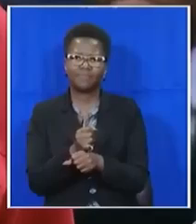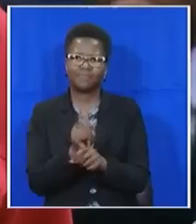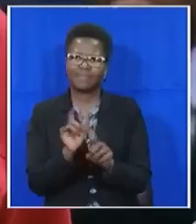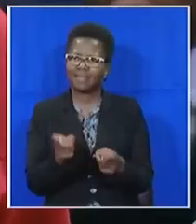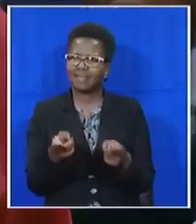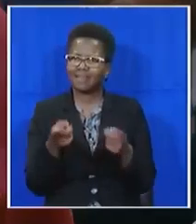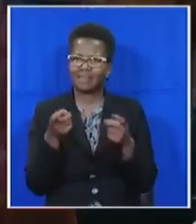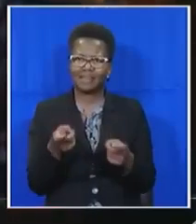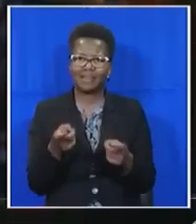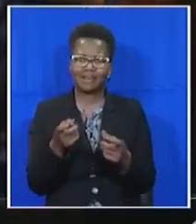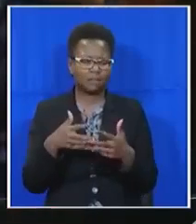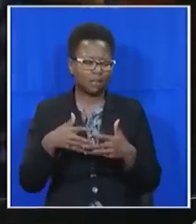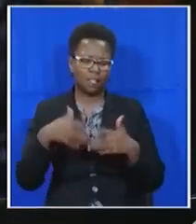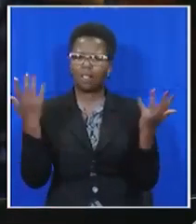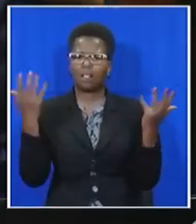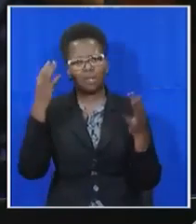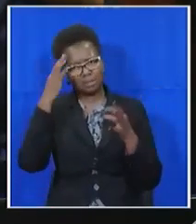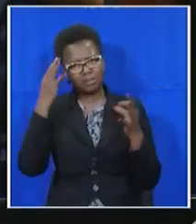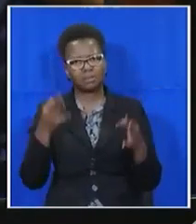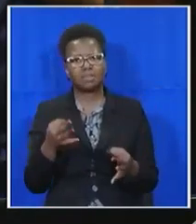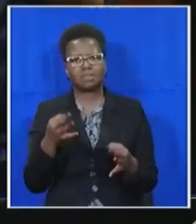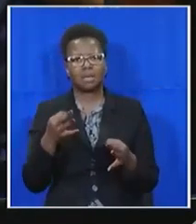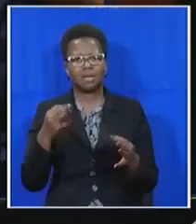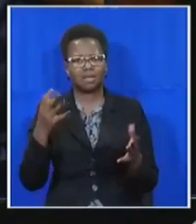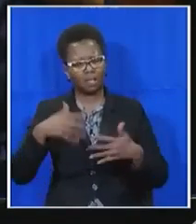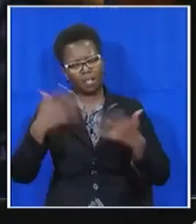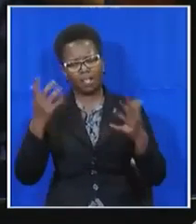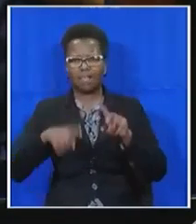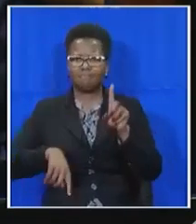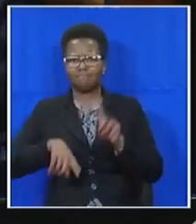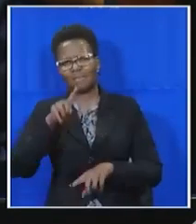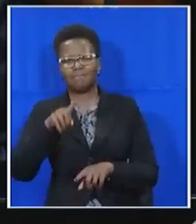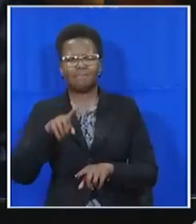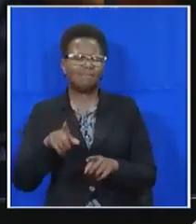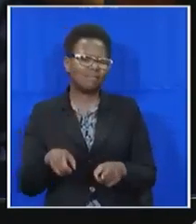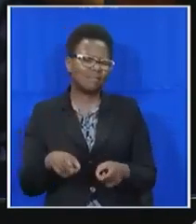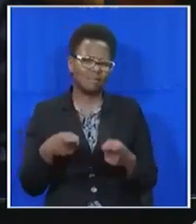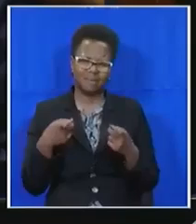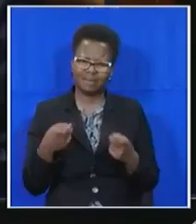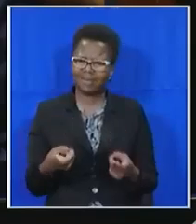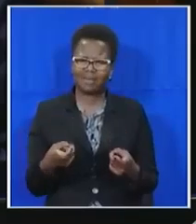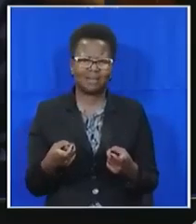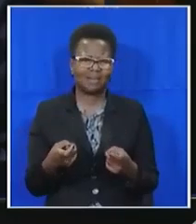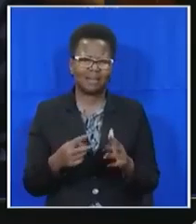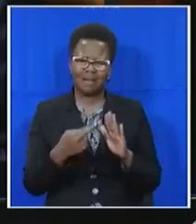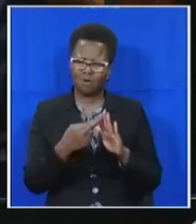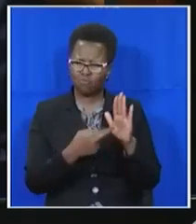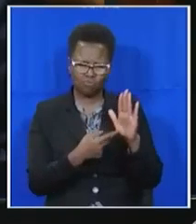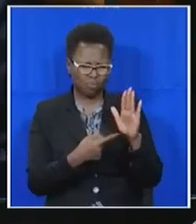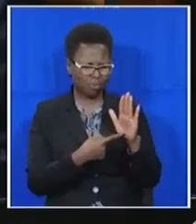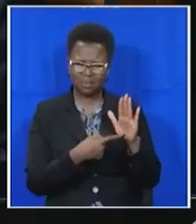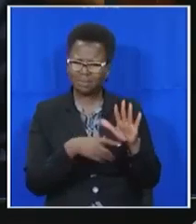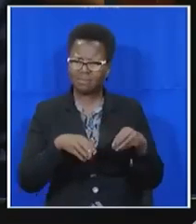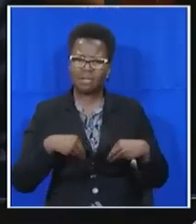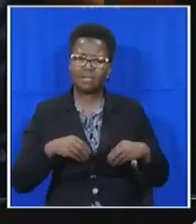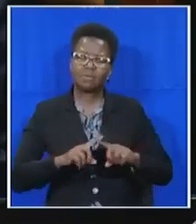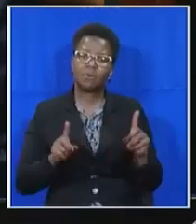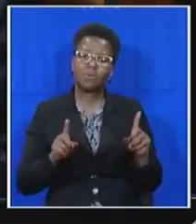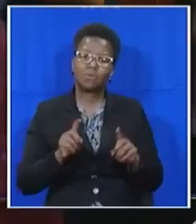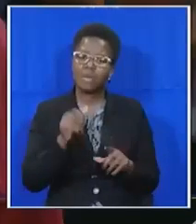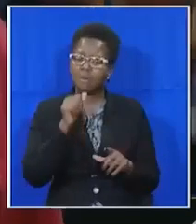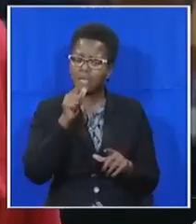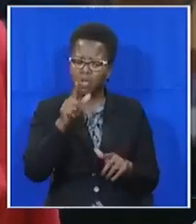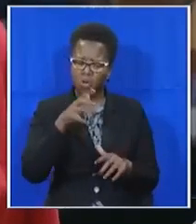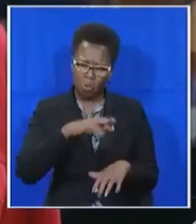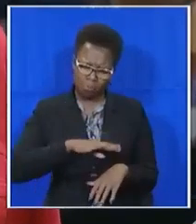take of it. nowhere Honorable and member. arbitrarily just remove a member of parliament Honorable from a member. sitting. It's not allowed. Okay. However emotional you